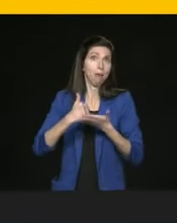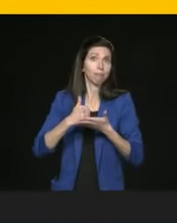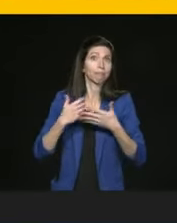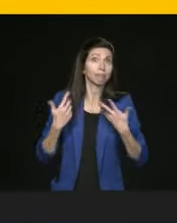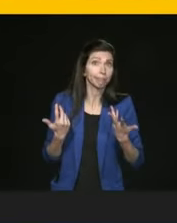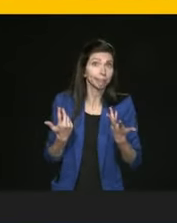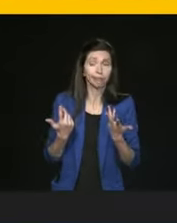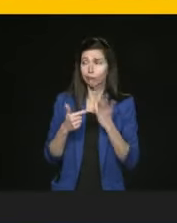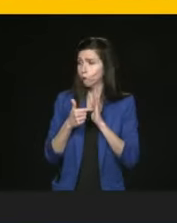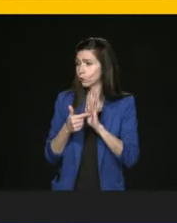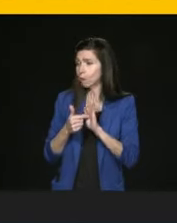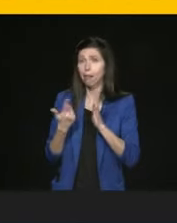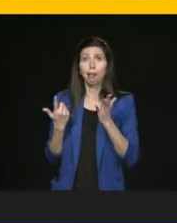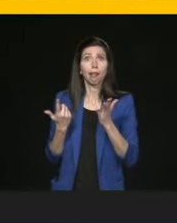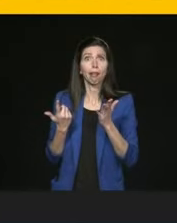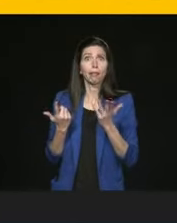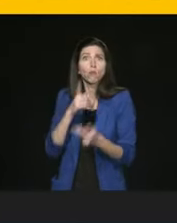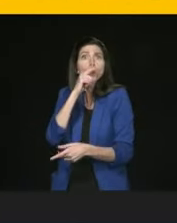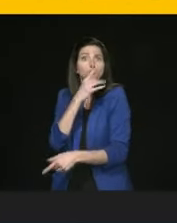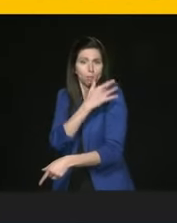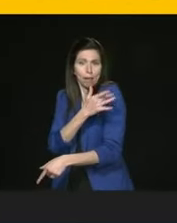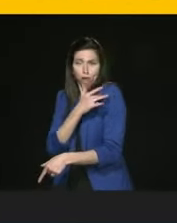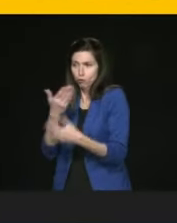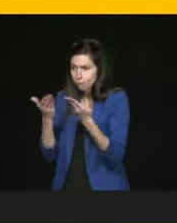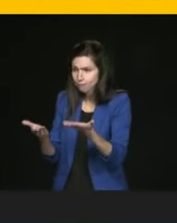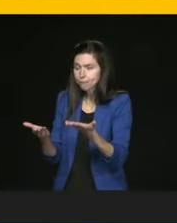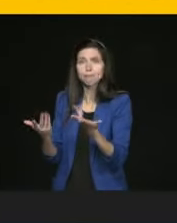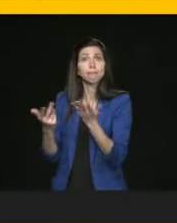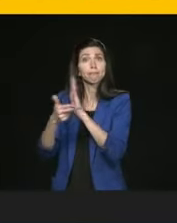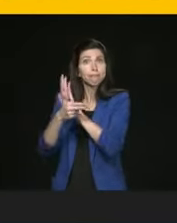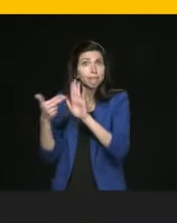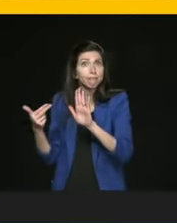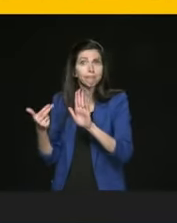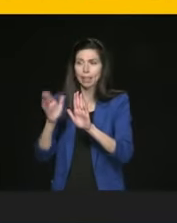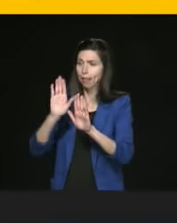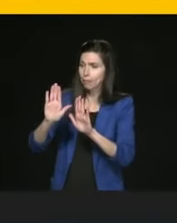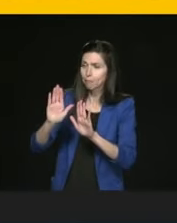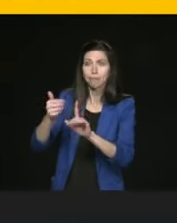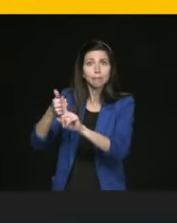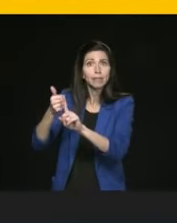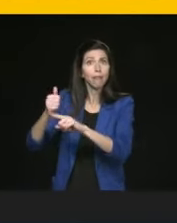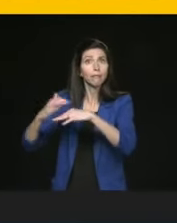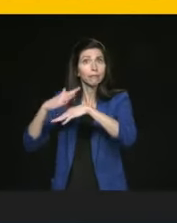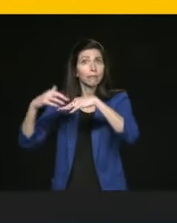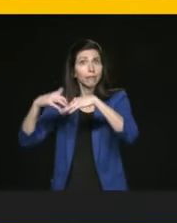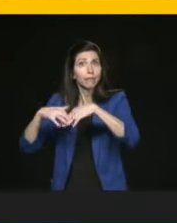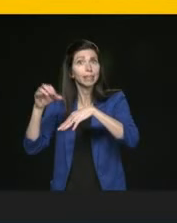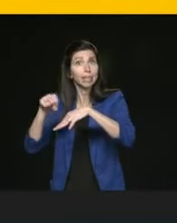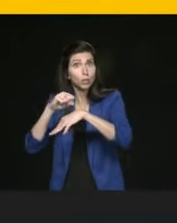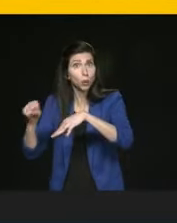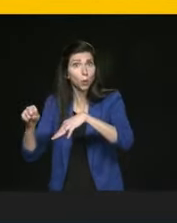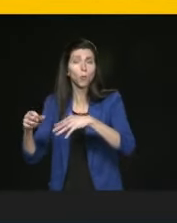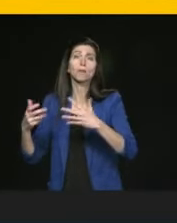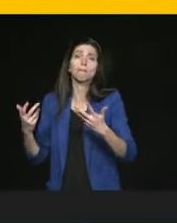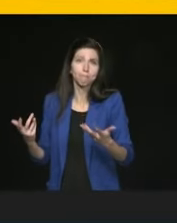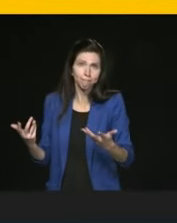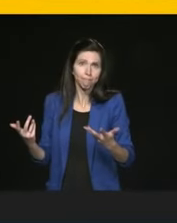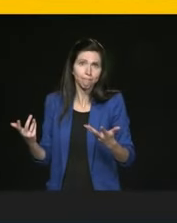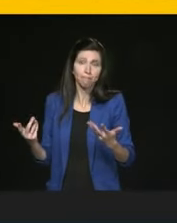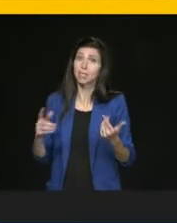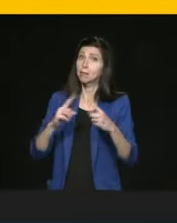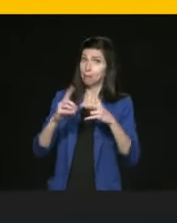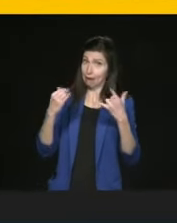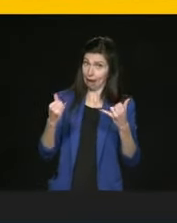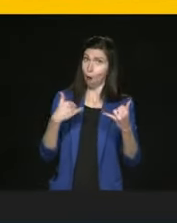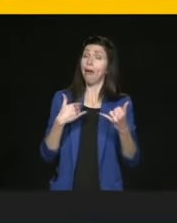work being done in communities, for example, in Akwesasne, which is about to open its mobile testing unit and will be deployed across